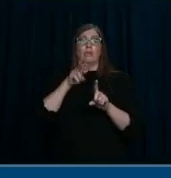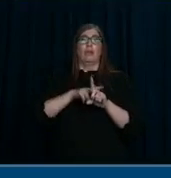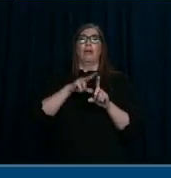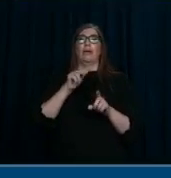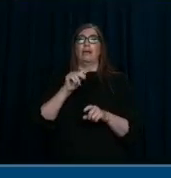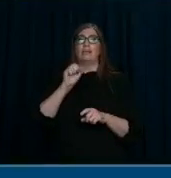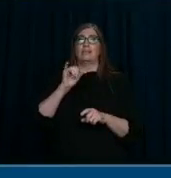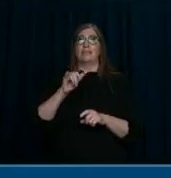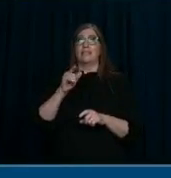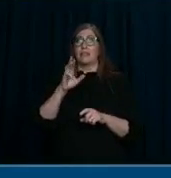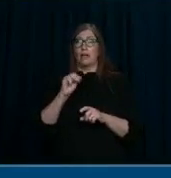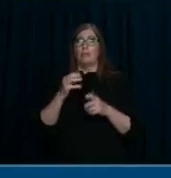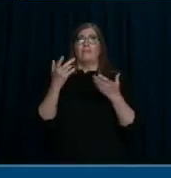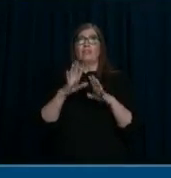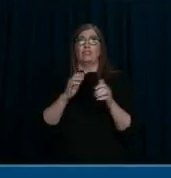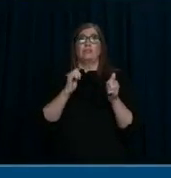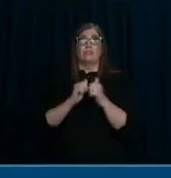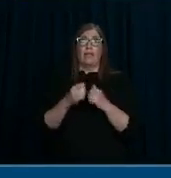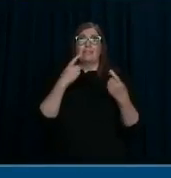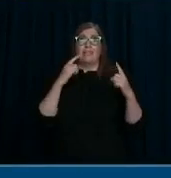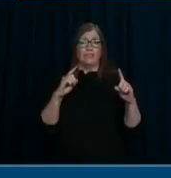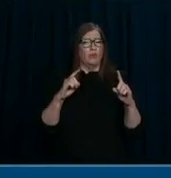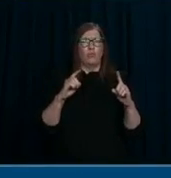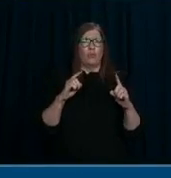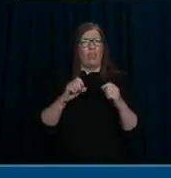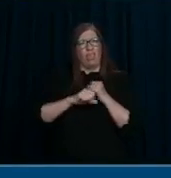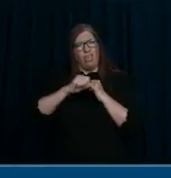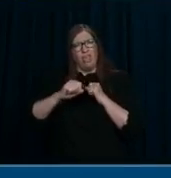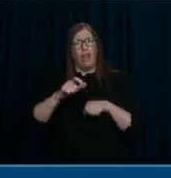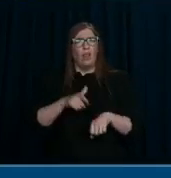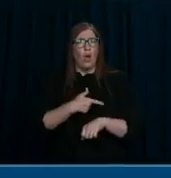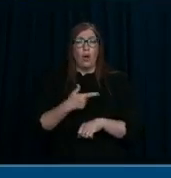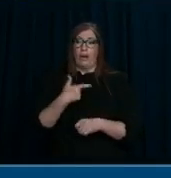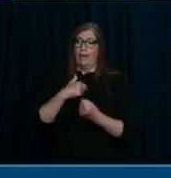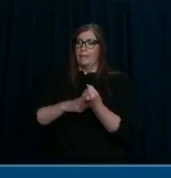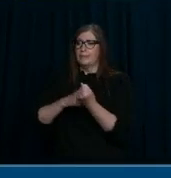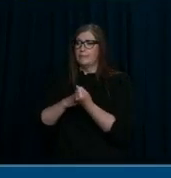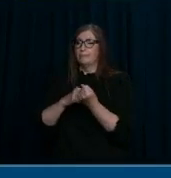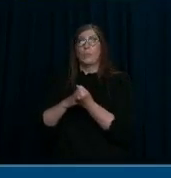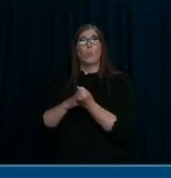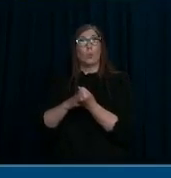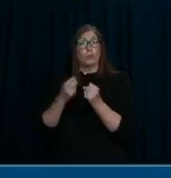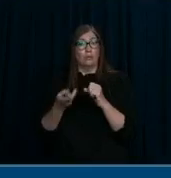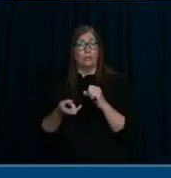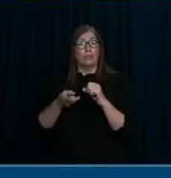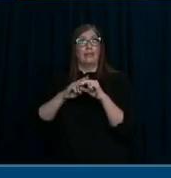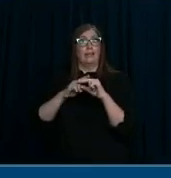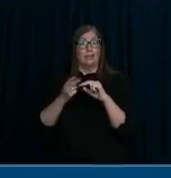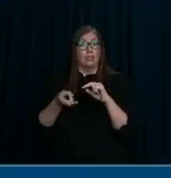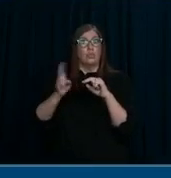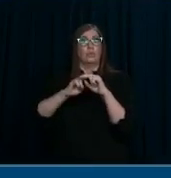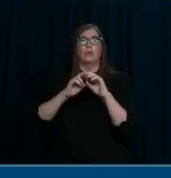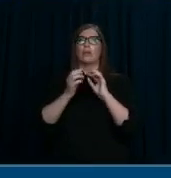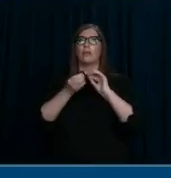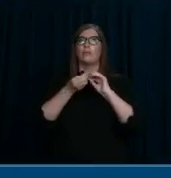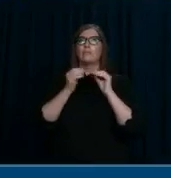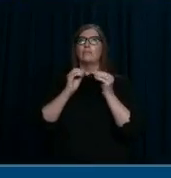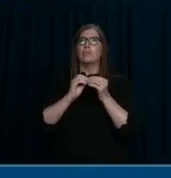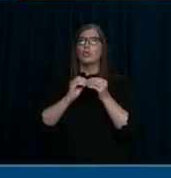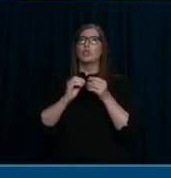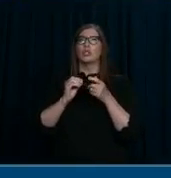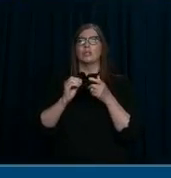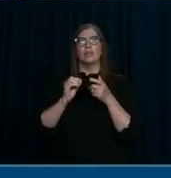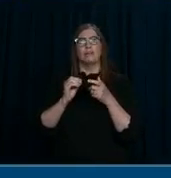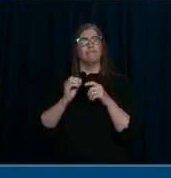adjudicated. And so what we need to do, and what I have advocated for, is to increase the number of